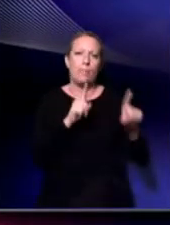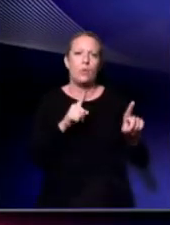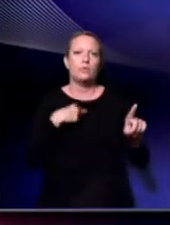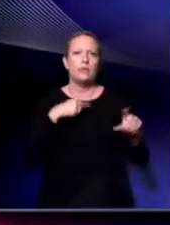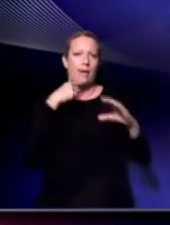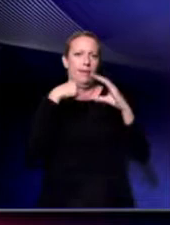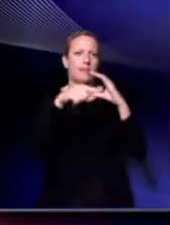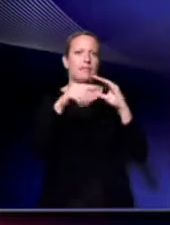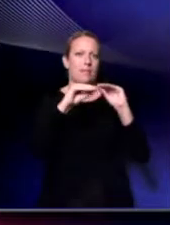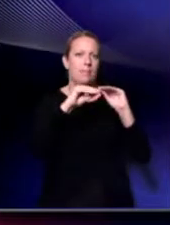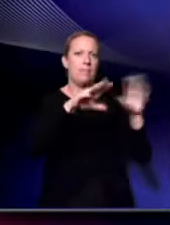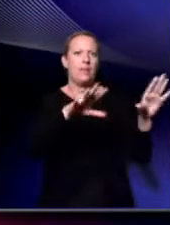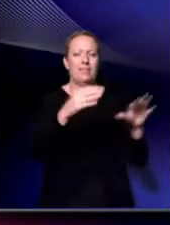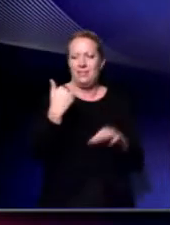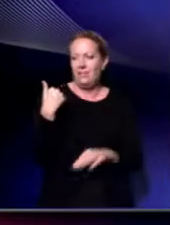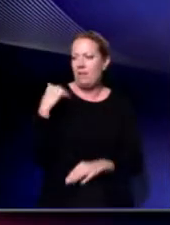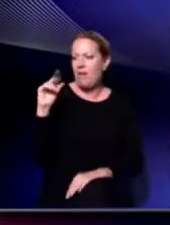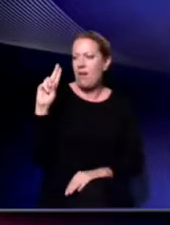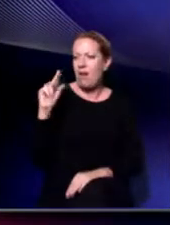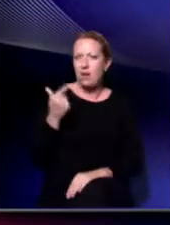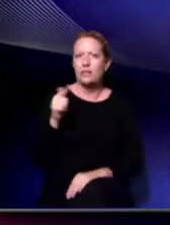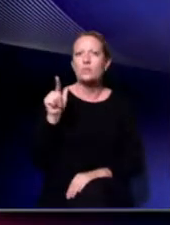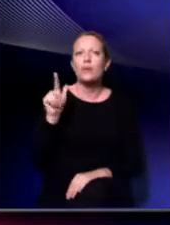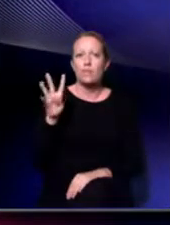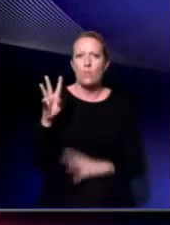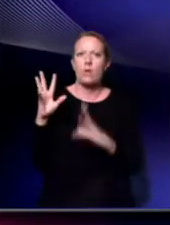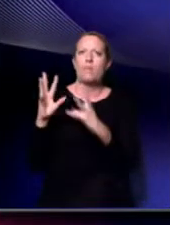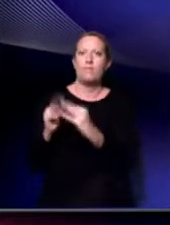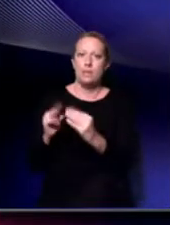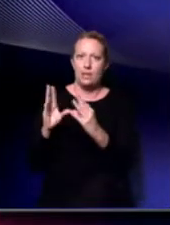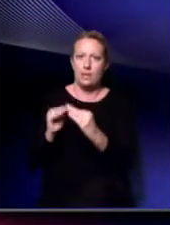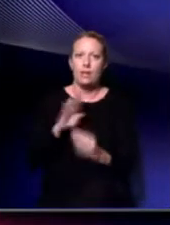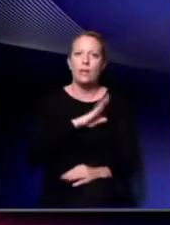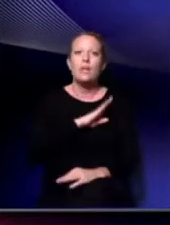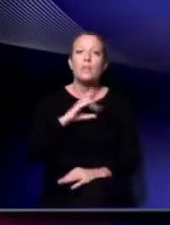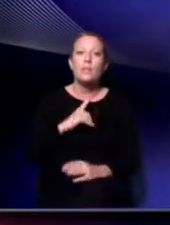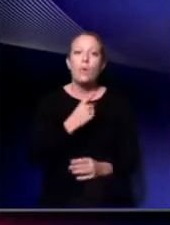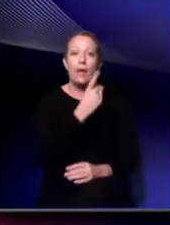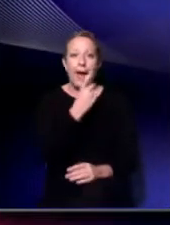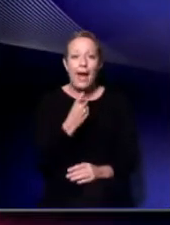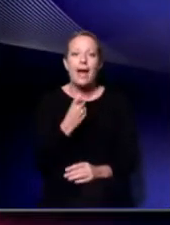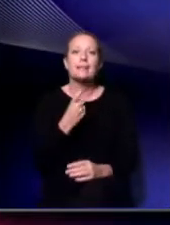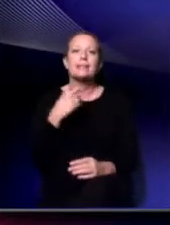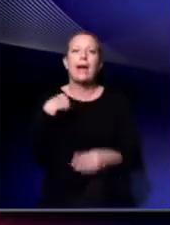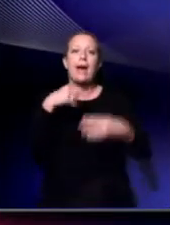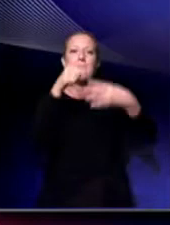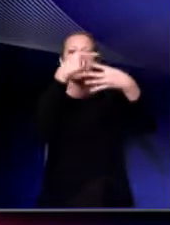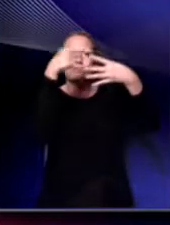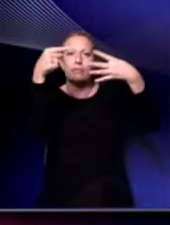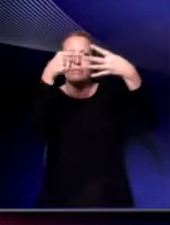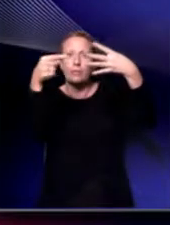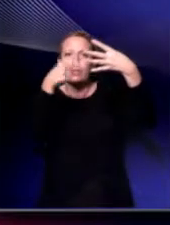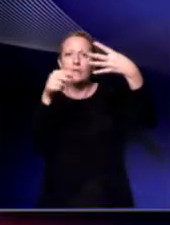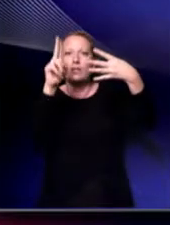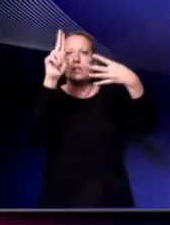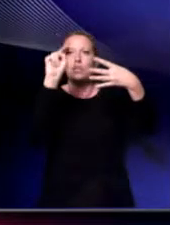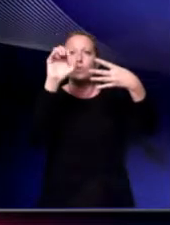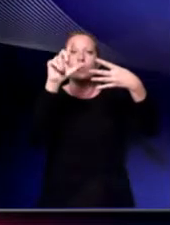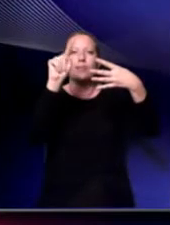our August 24th meeting, the board said, can you break down the units? Now remember, the units are our cost